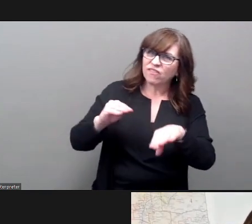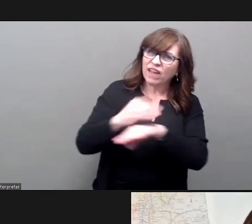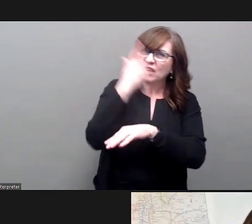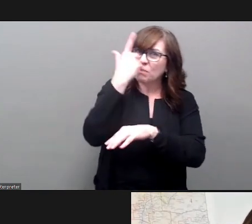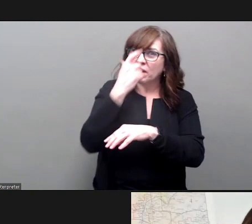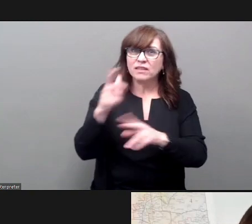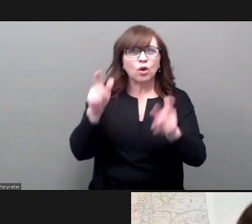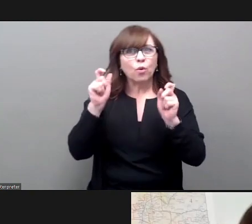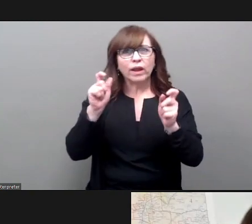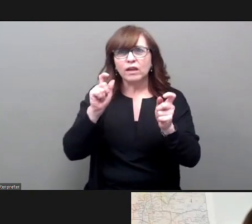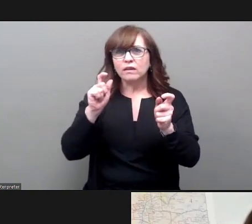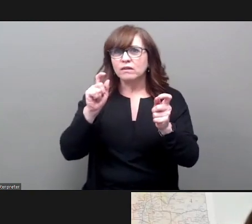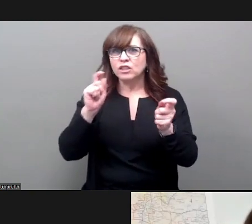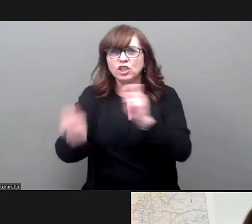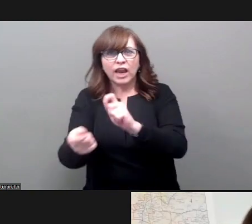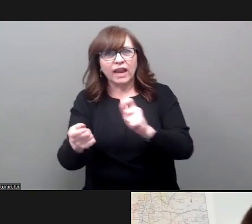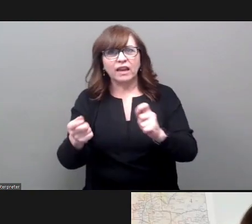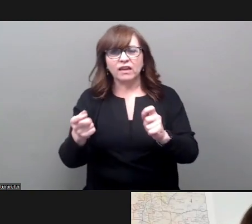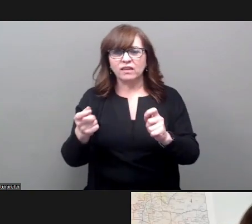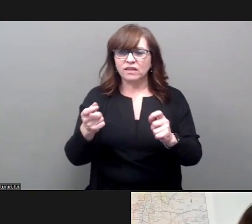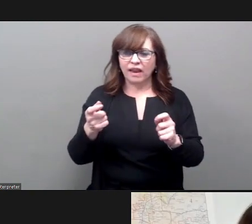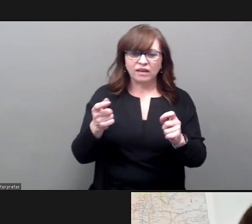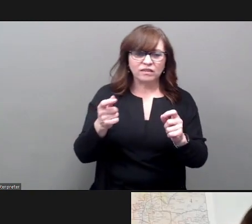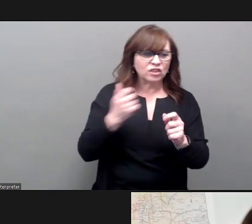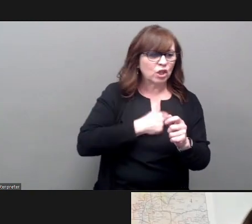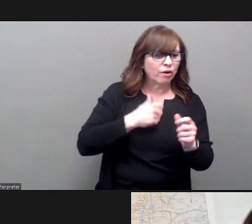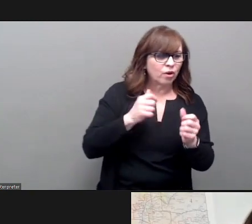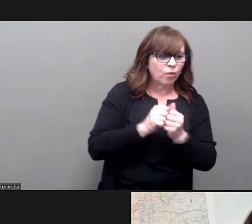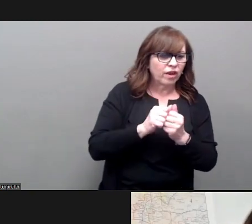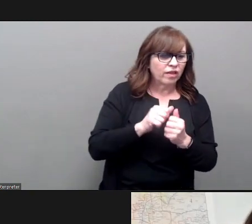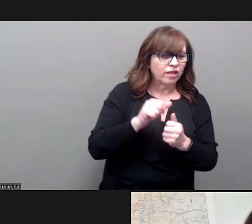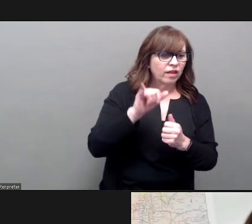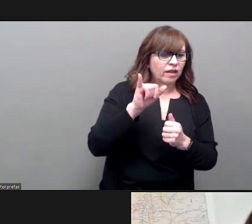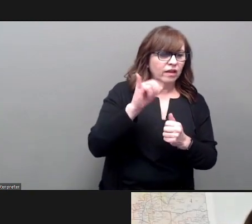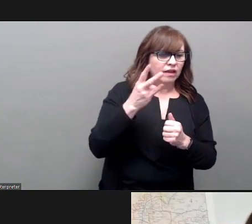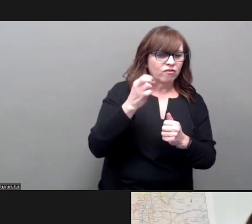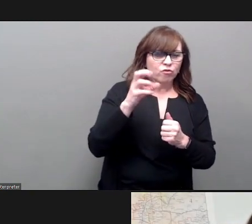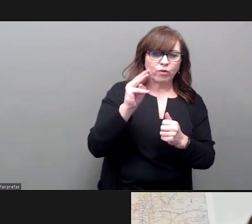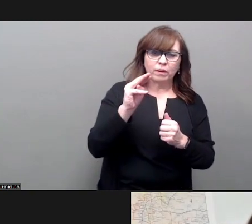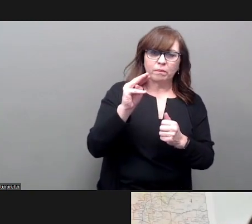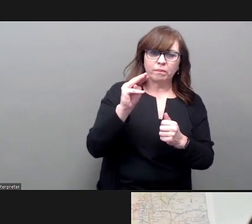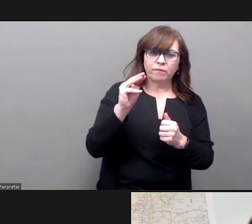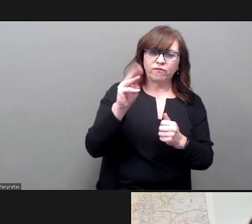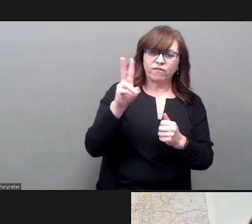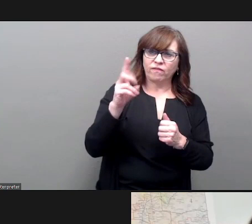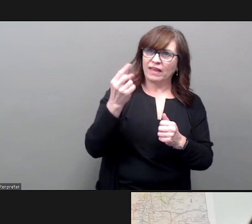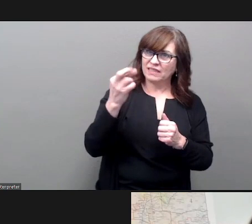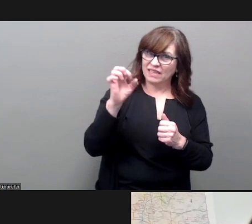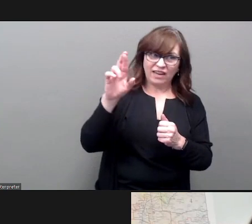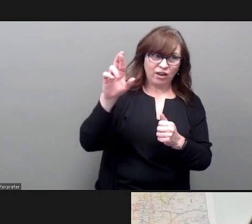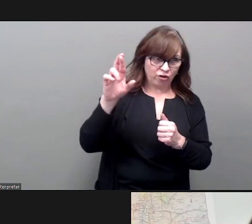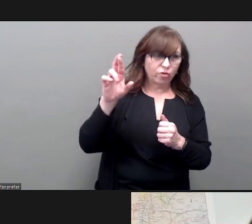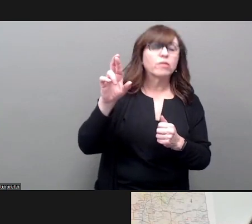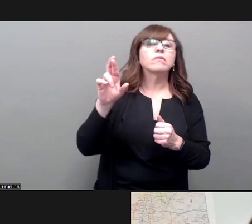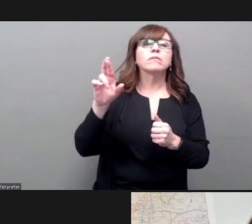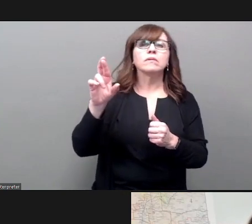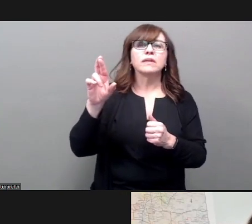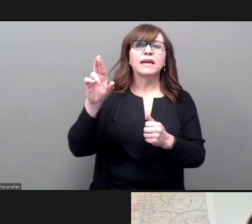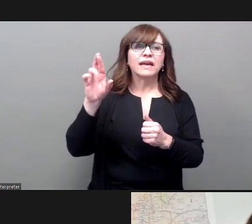And sorry, with remdesivir, does pre-authorization mess that up?